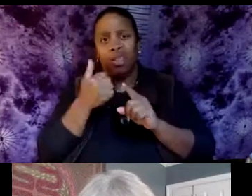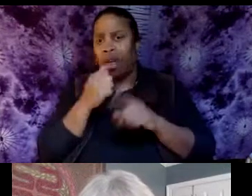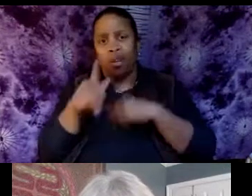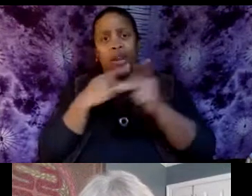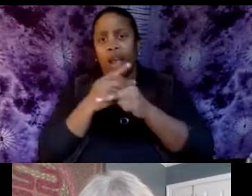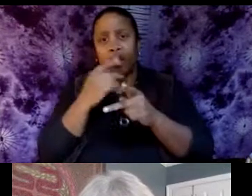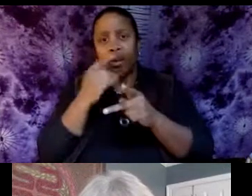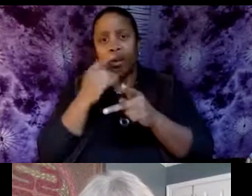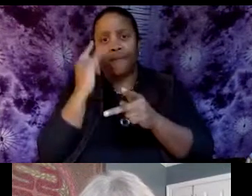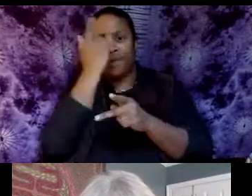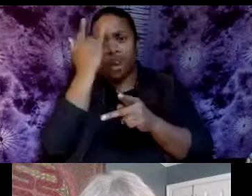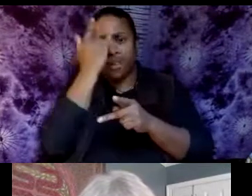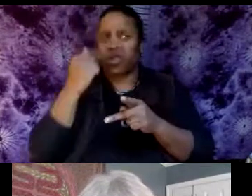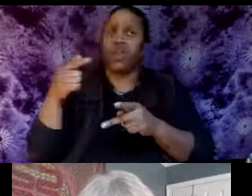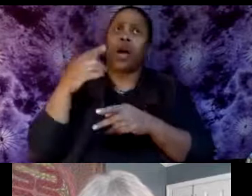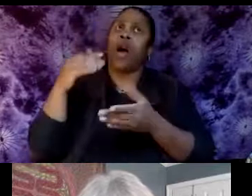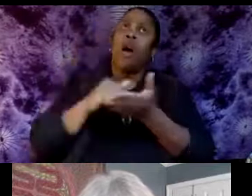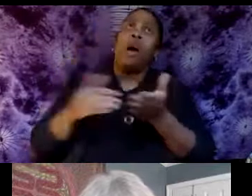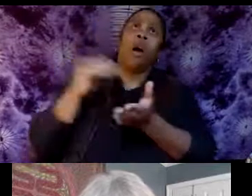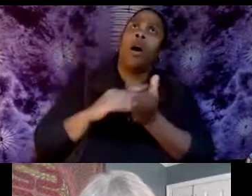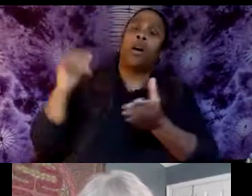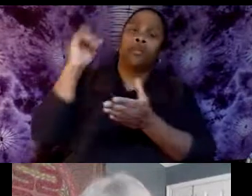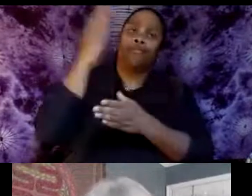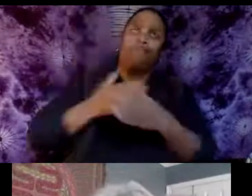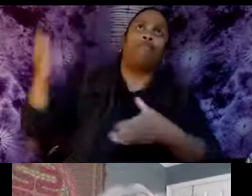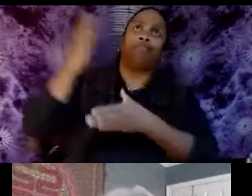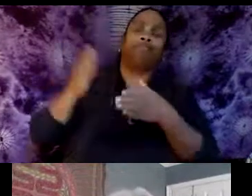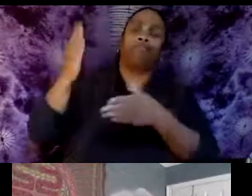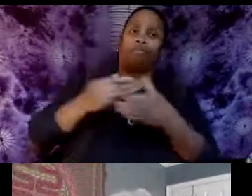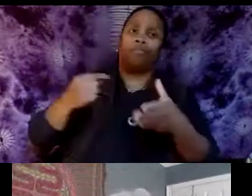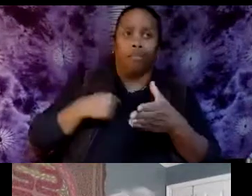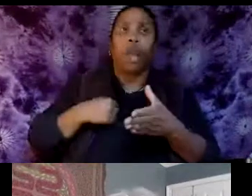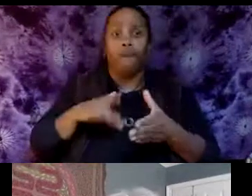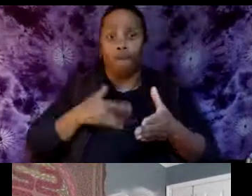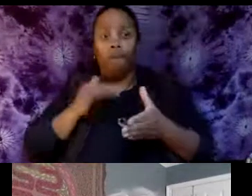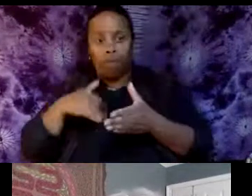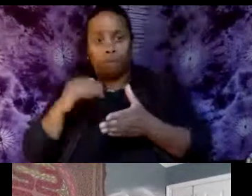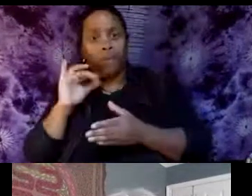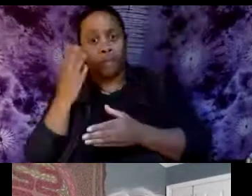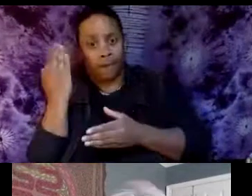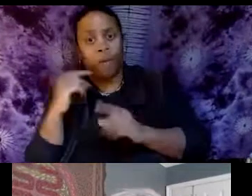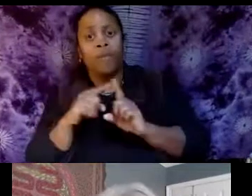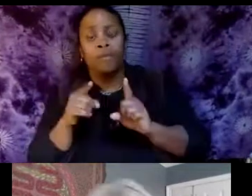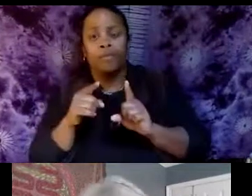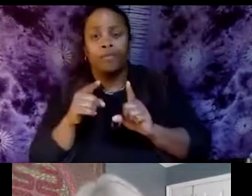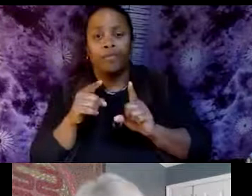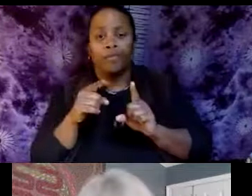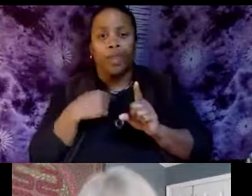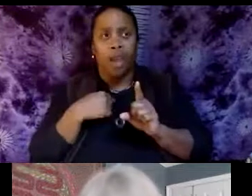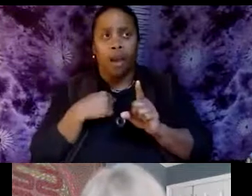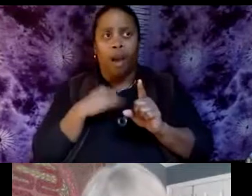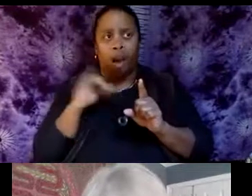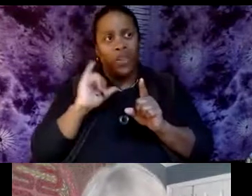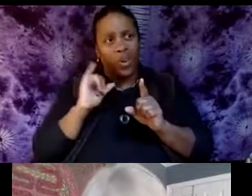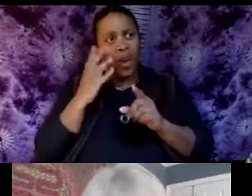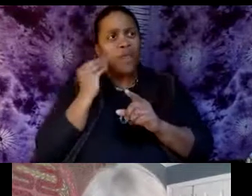was insane. And so I've definitely been there. I've felt that before, but I also feel it from spam callers, like